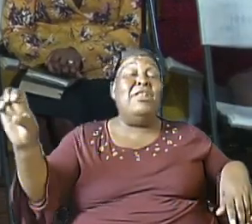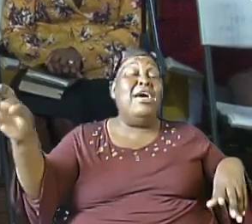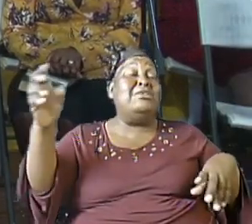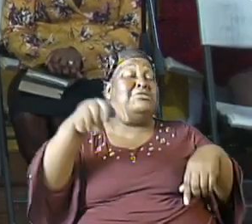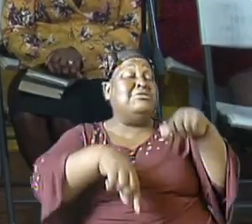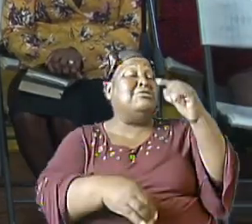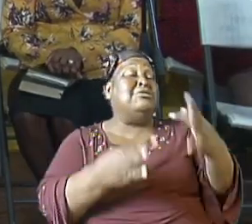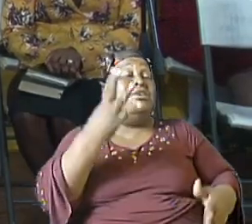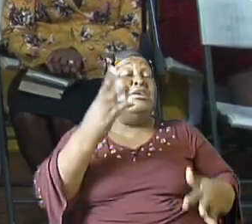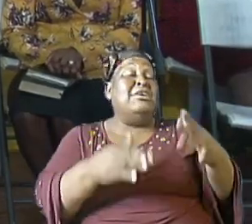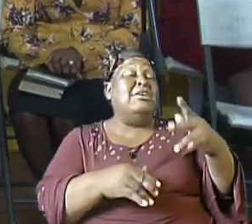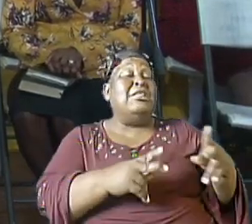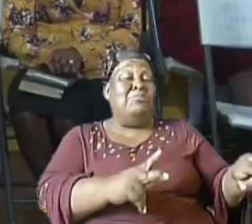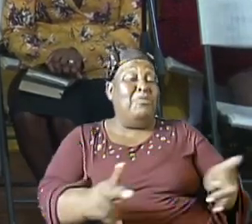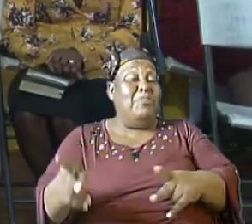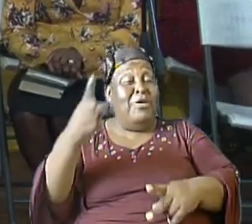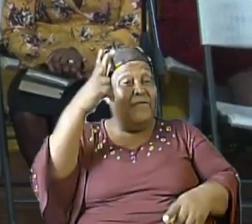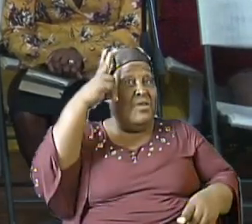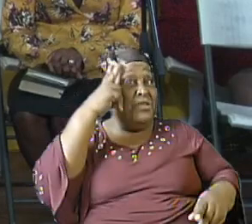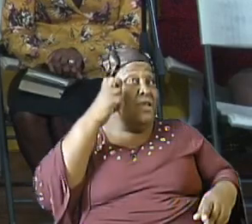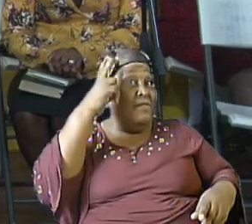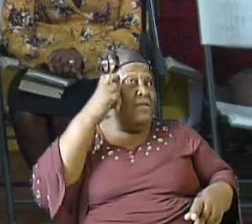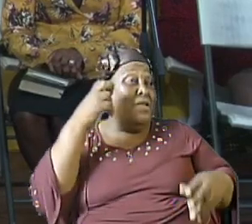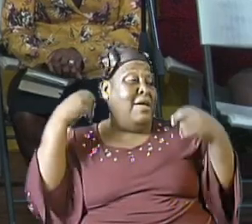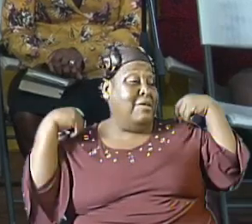prepared for the devil and his angels.